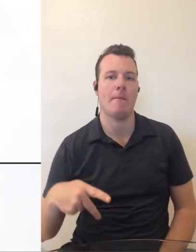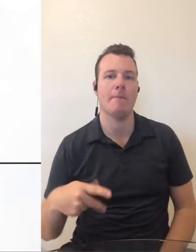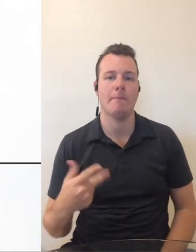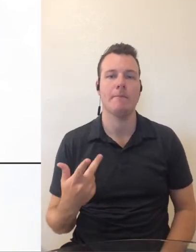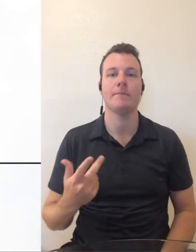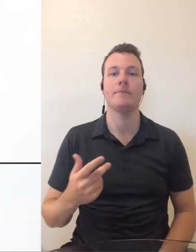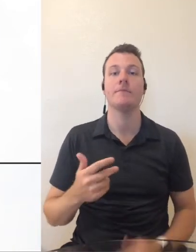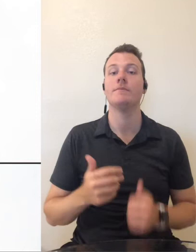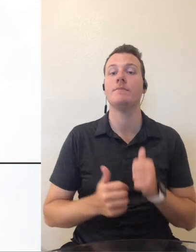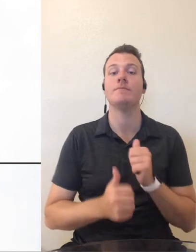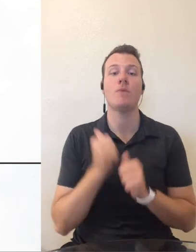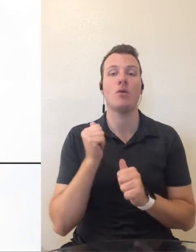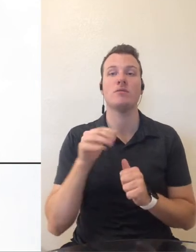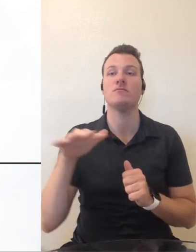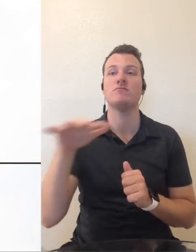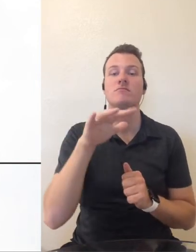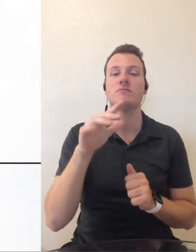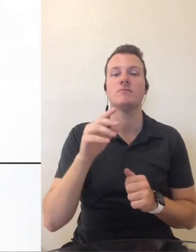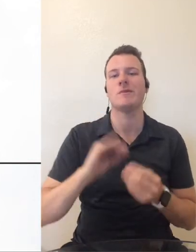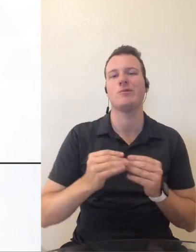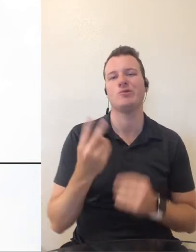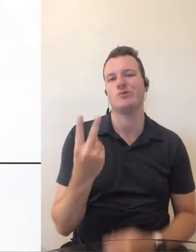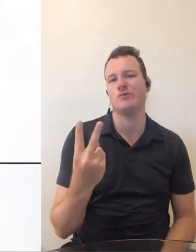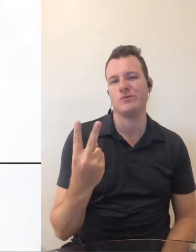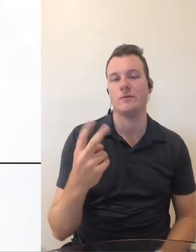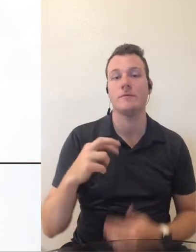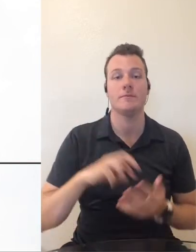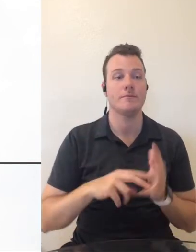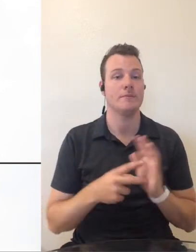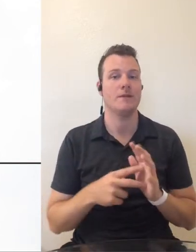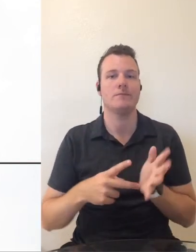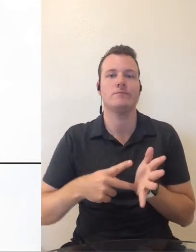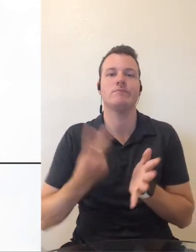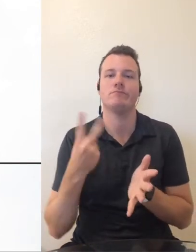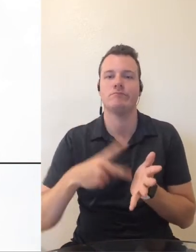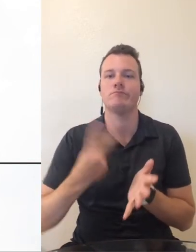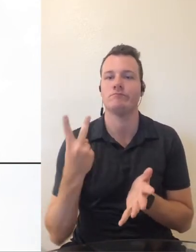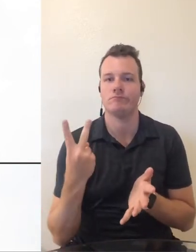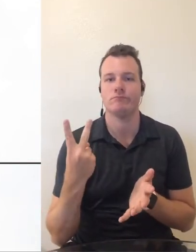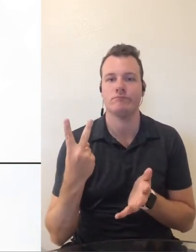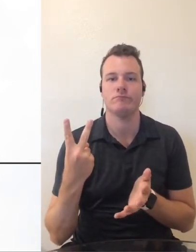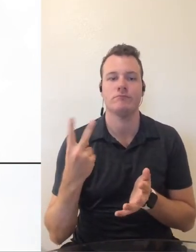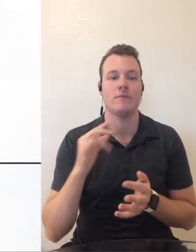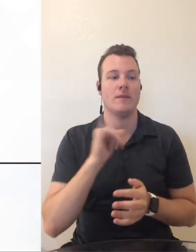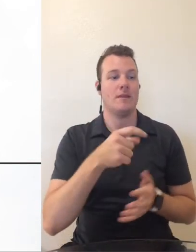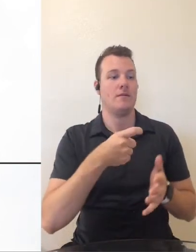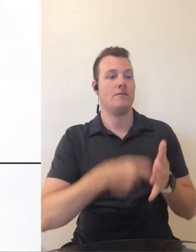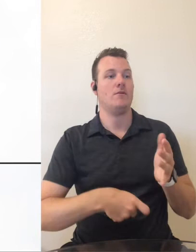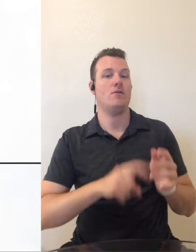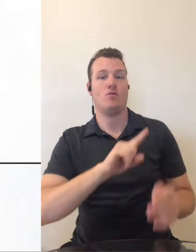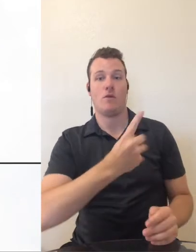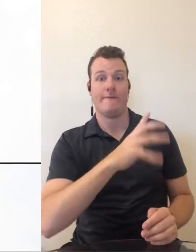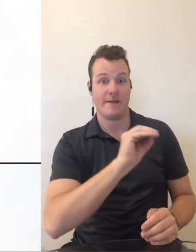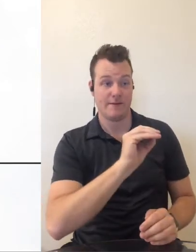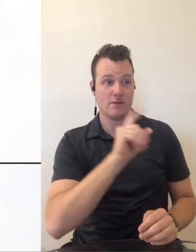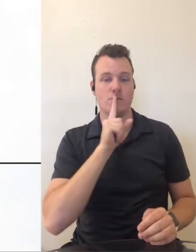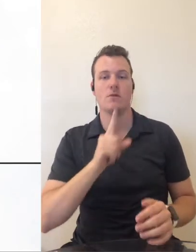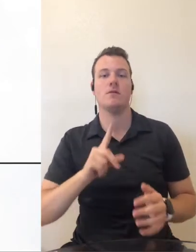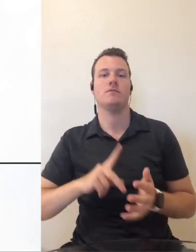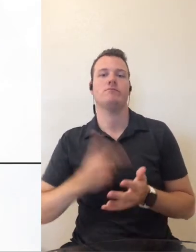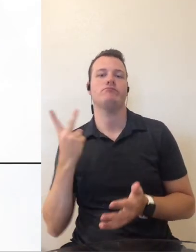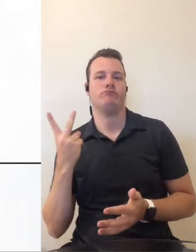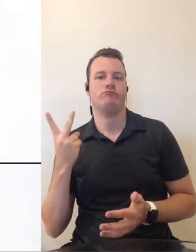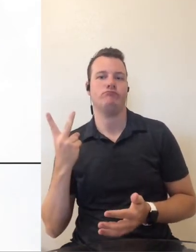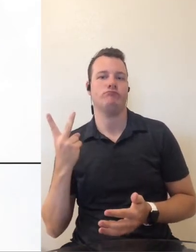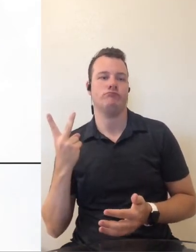In most places, that coefficient is a 2. So they're going to basically double the price from a